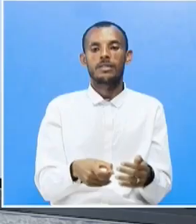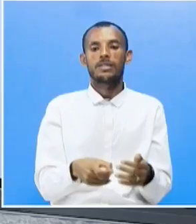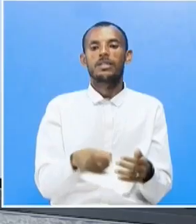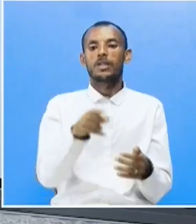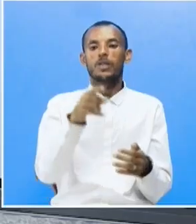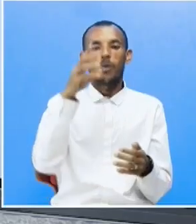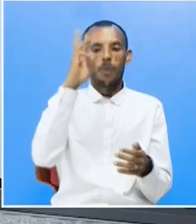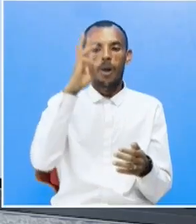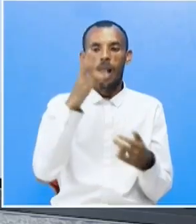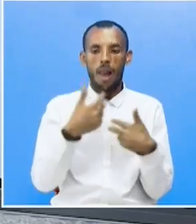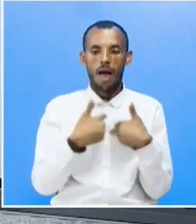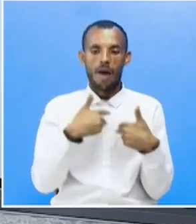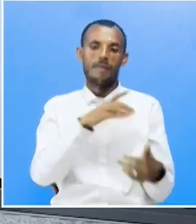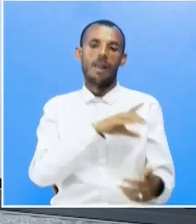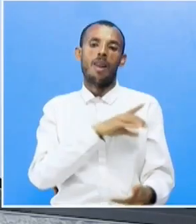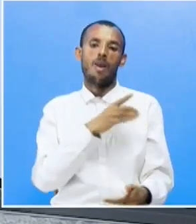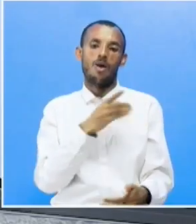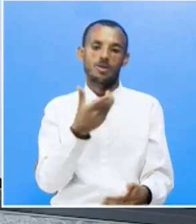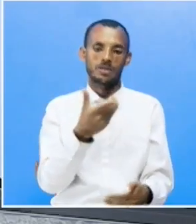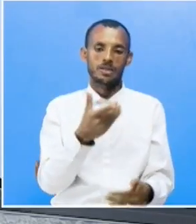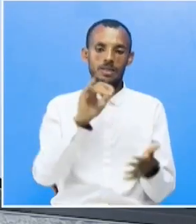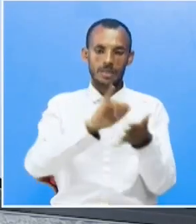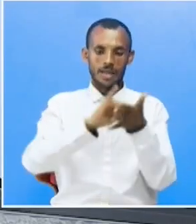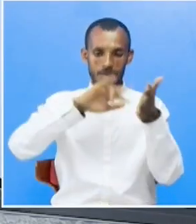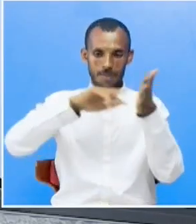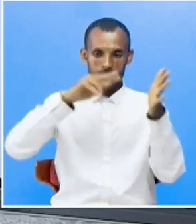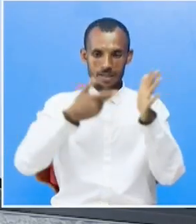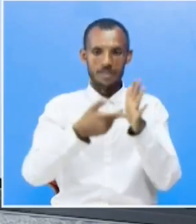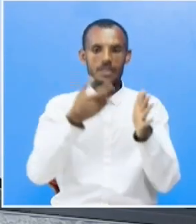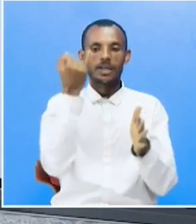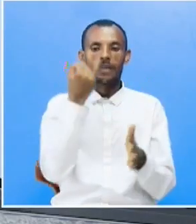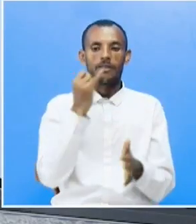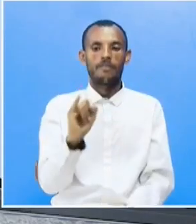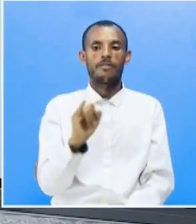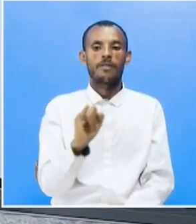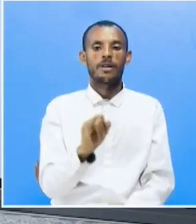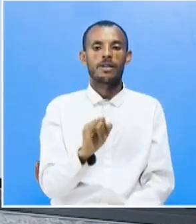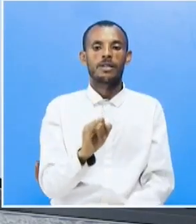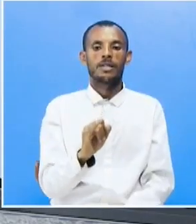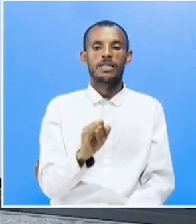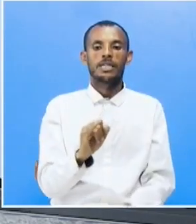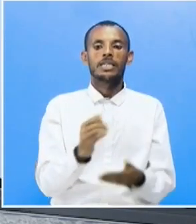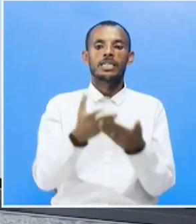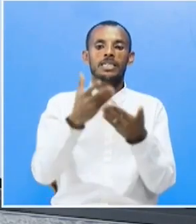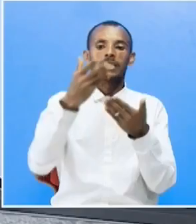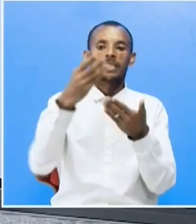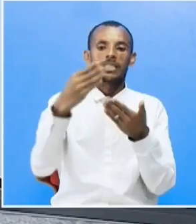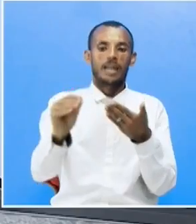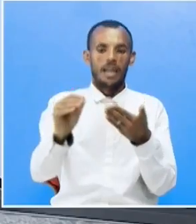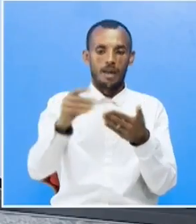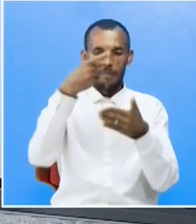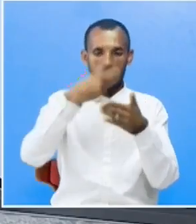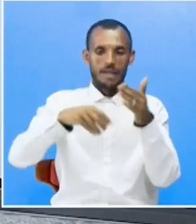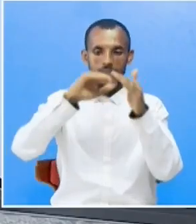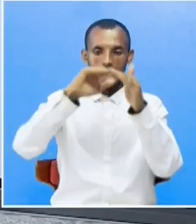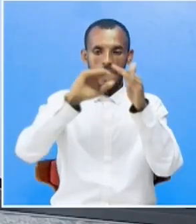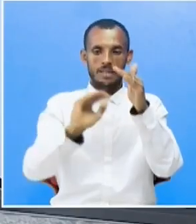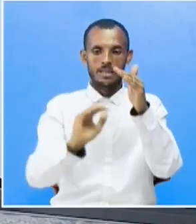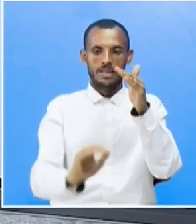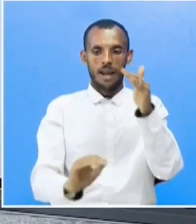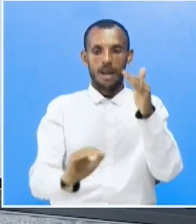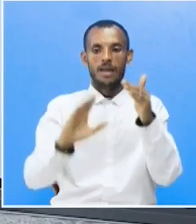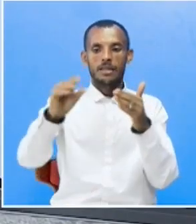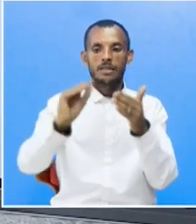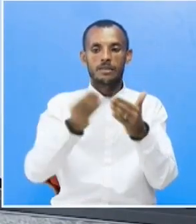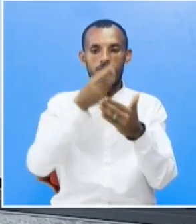will have a loss. That means if the selling price is less than the cost price,